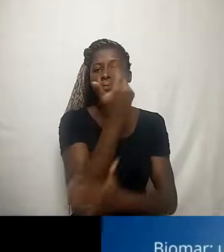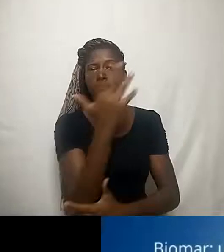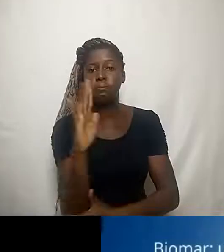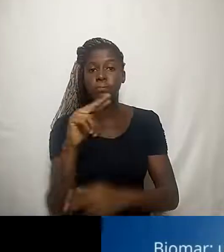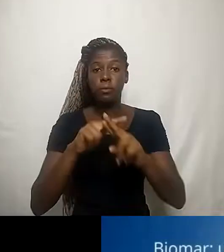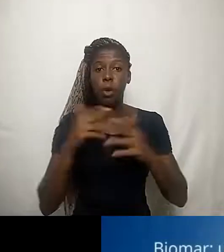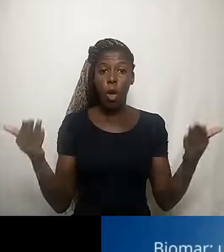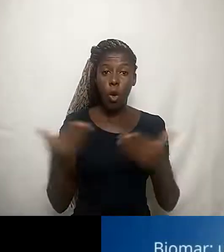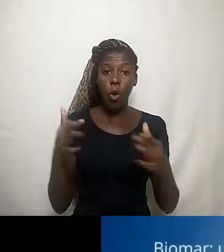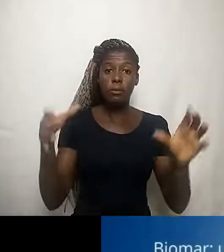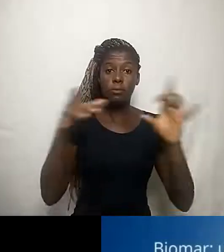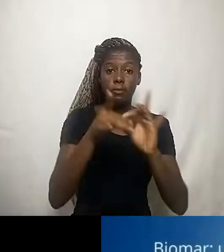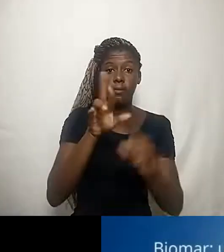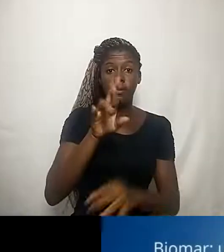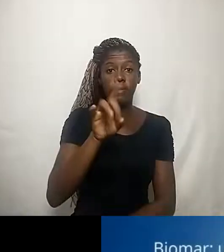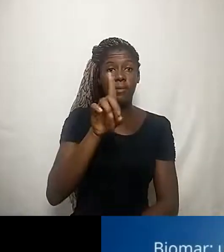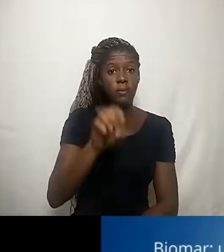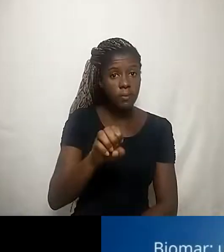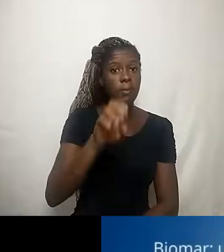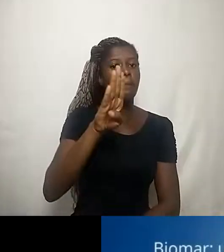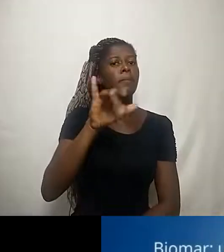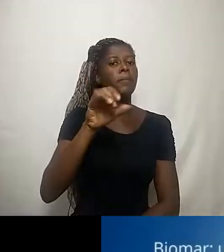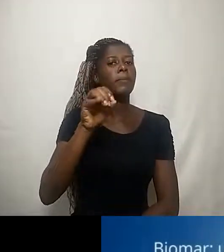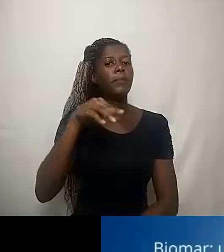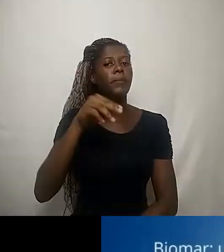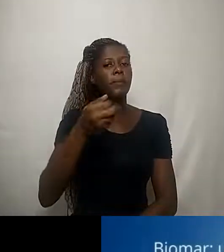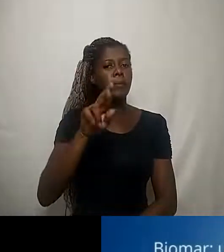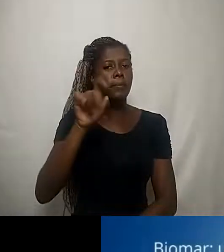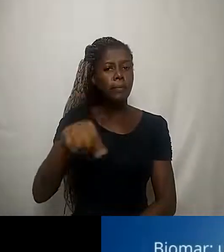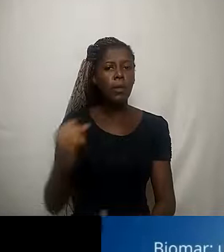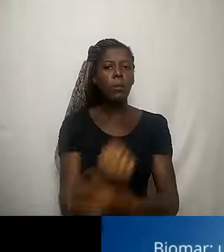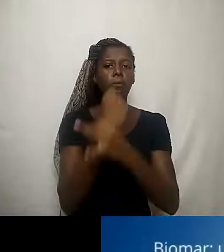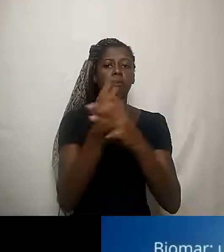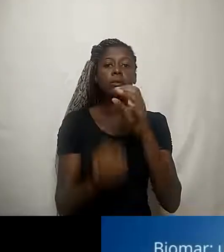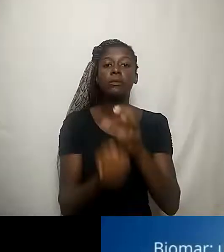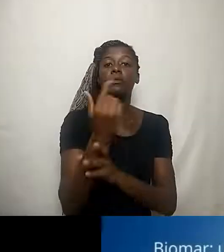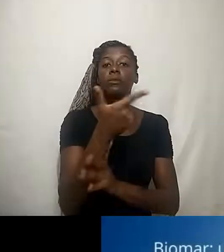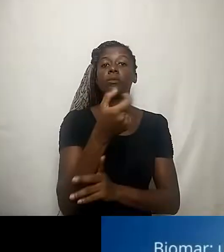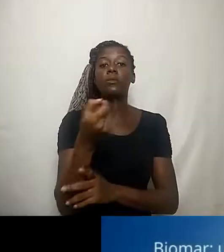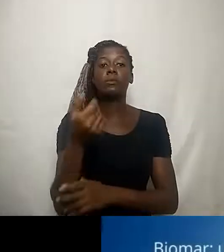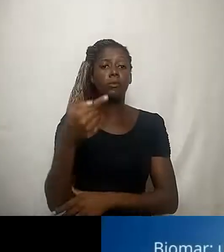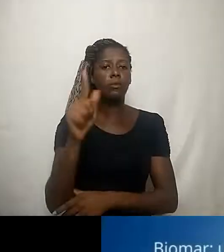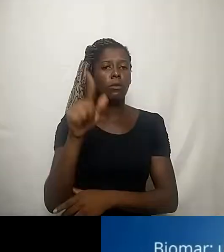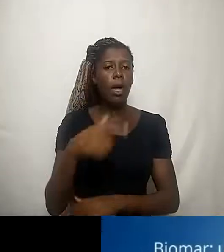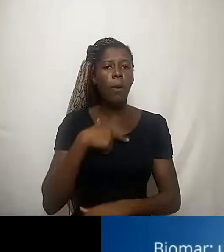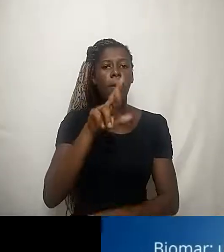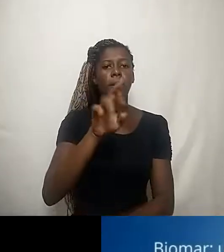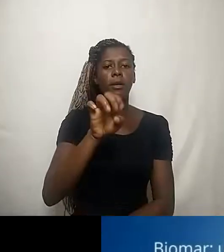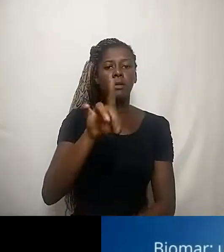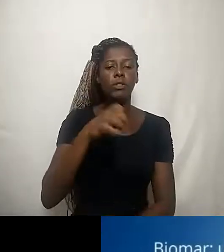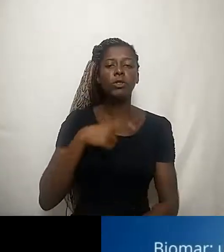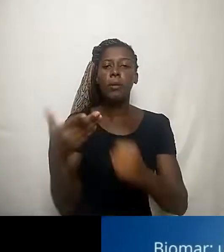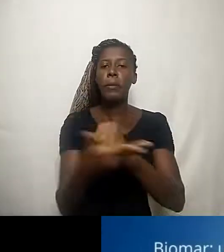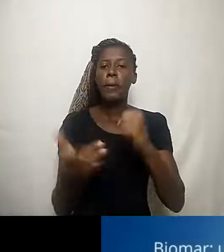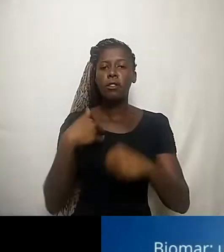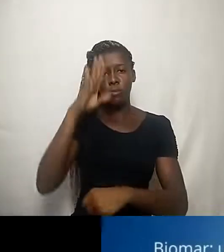And on our journey, the Biomar Network, who we'll discuss today, was the basis because it was one